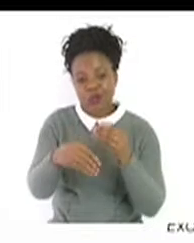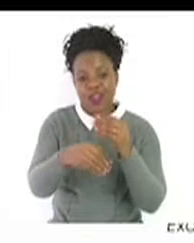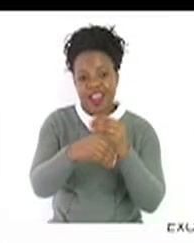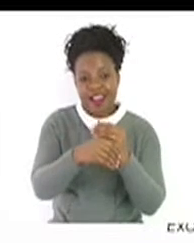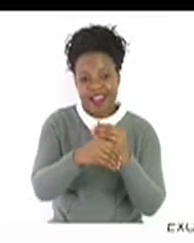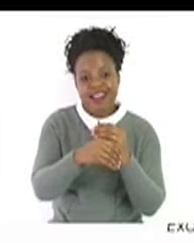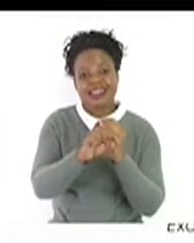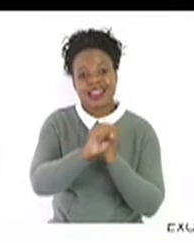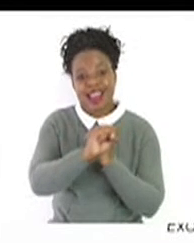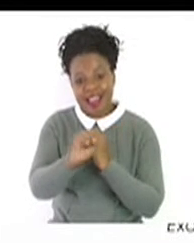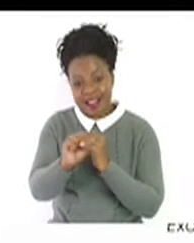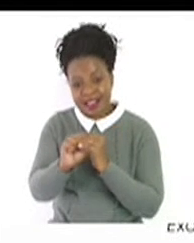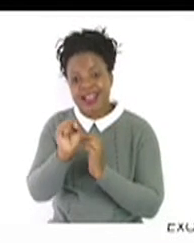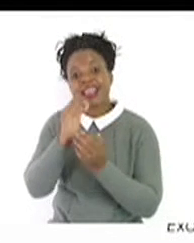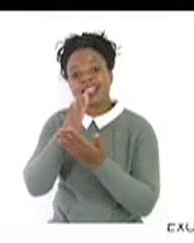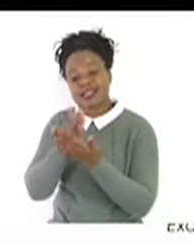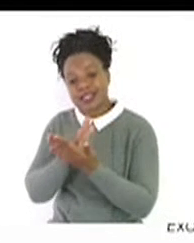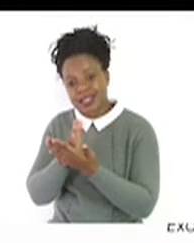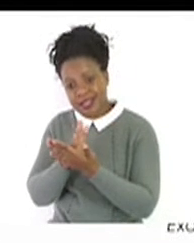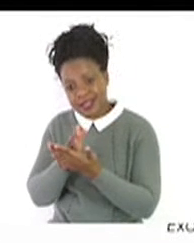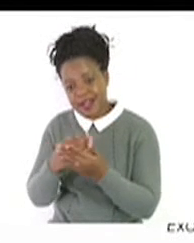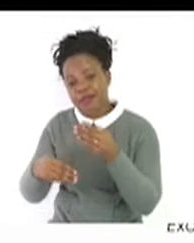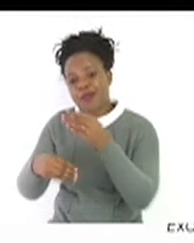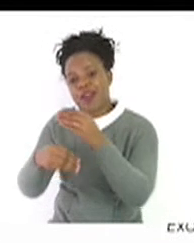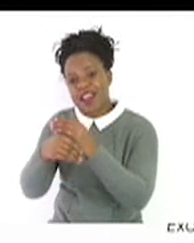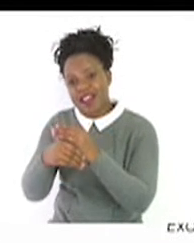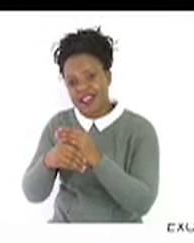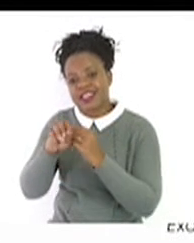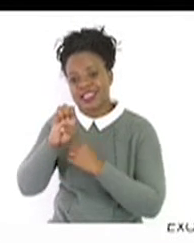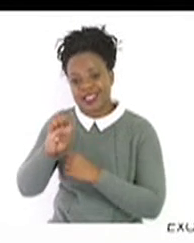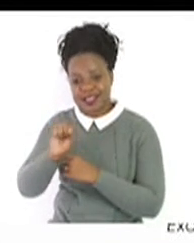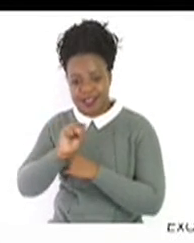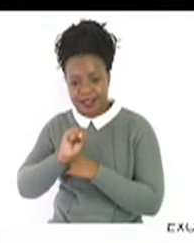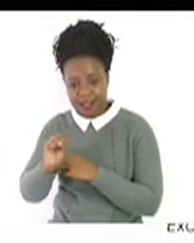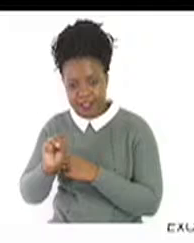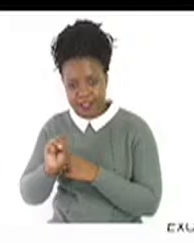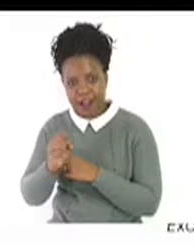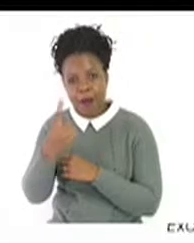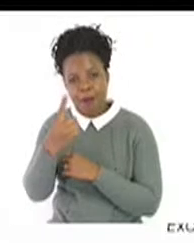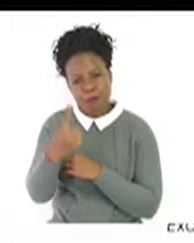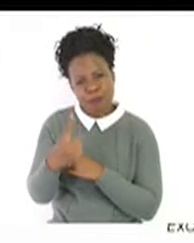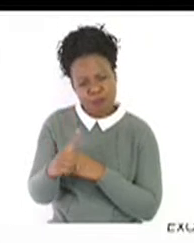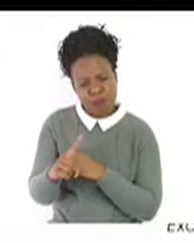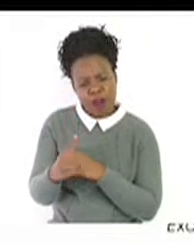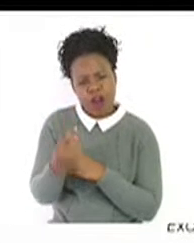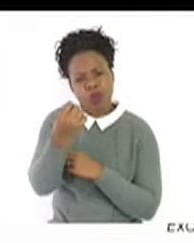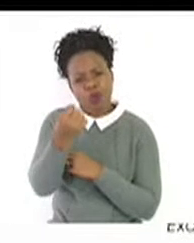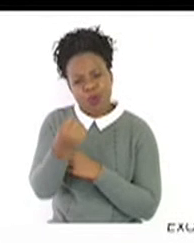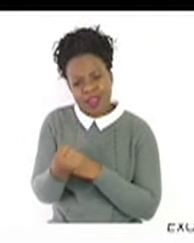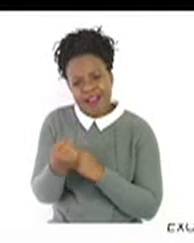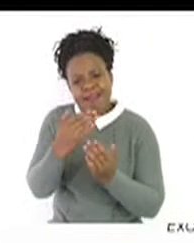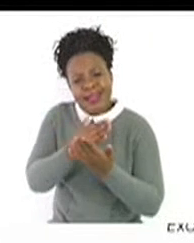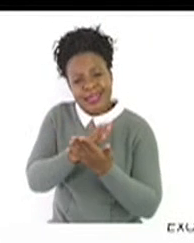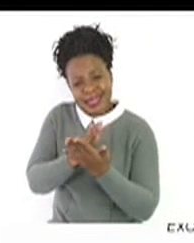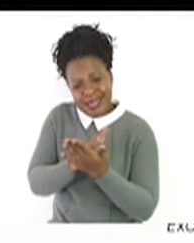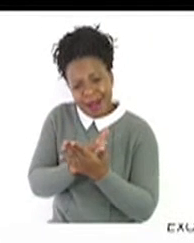There are also irregular plurals that do not follow these rules at